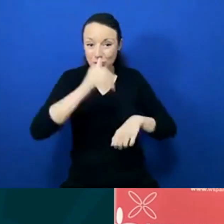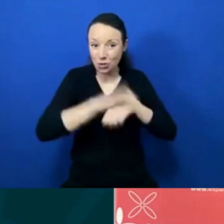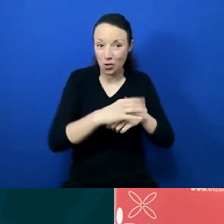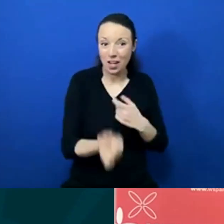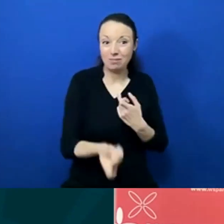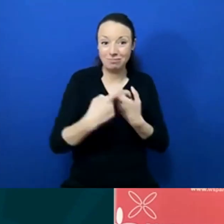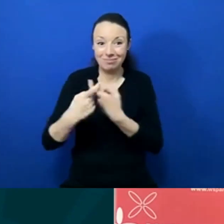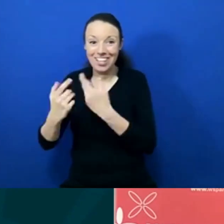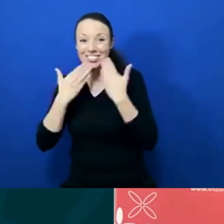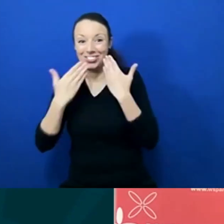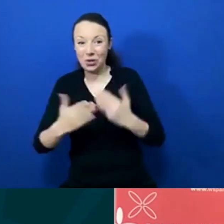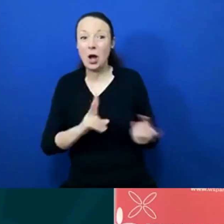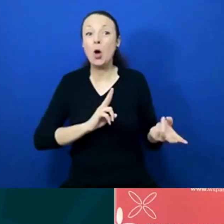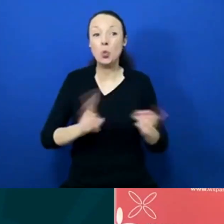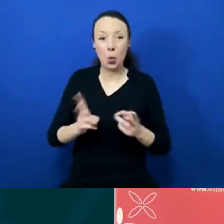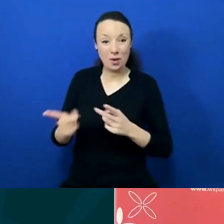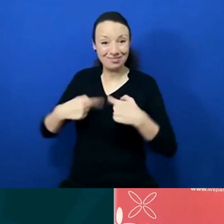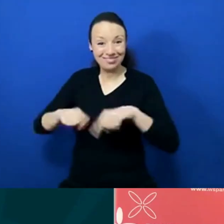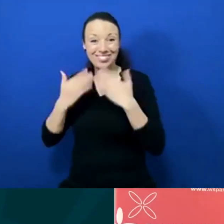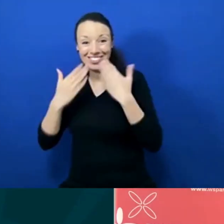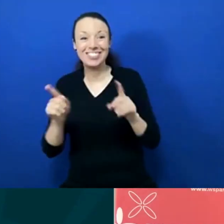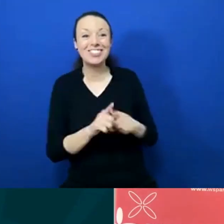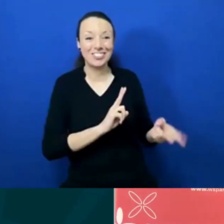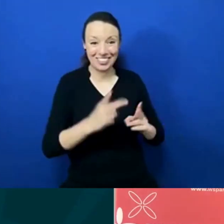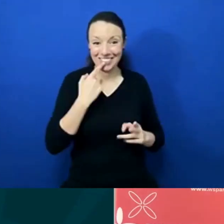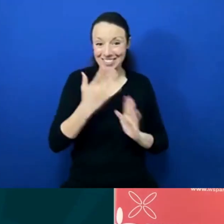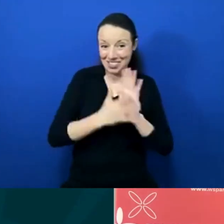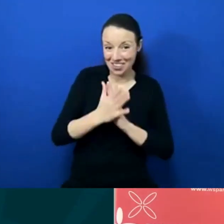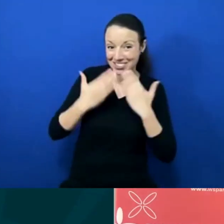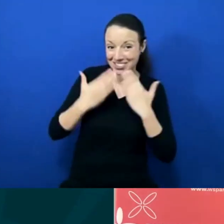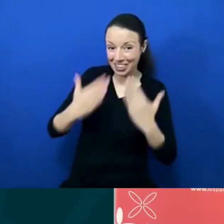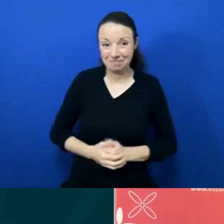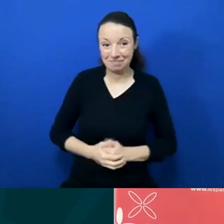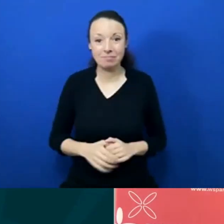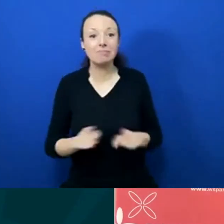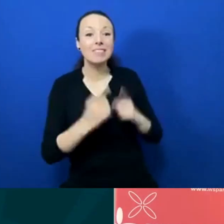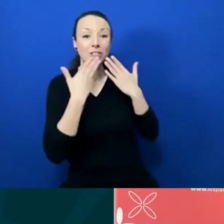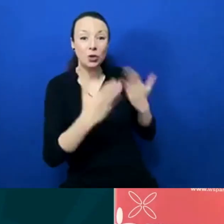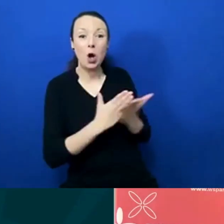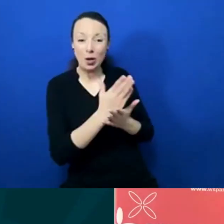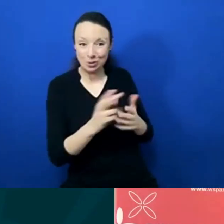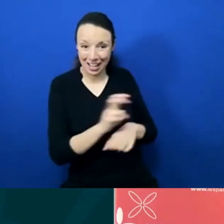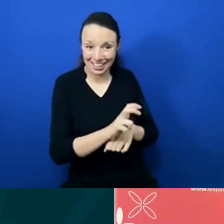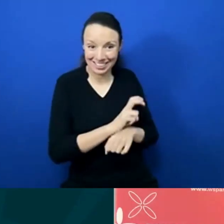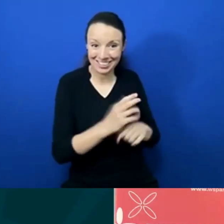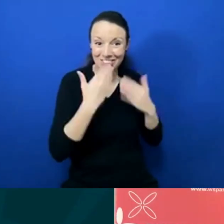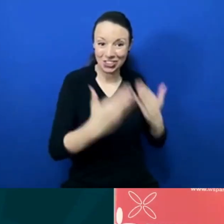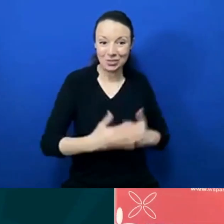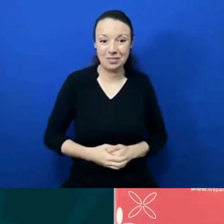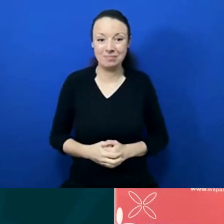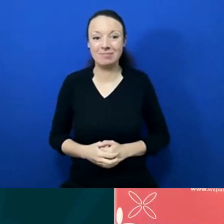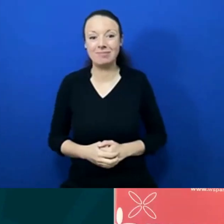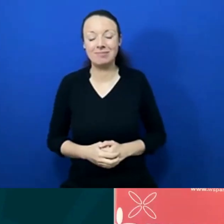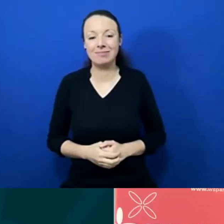panelists. I'd like to thank the translators, also sign language interpreters, our technical